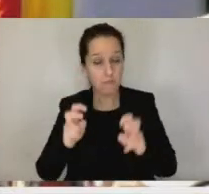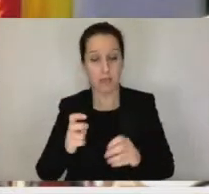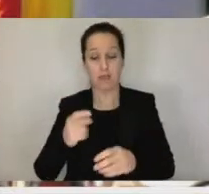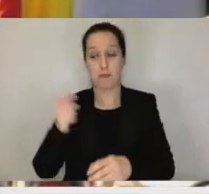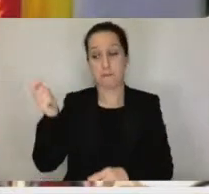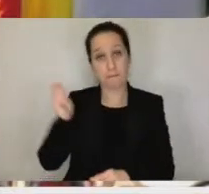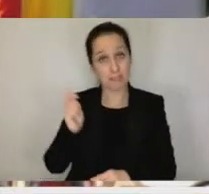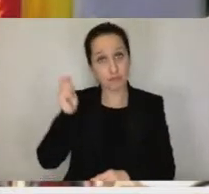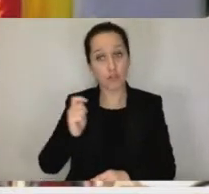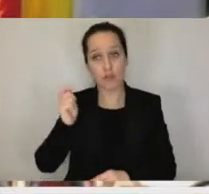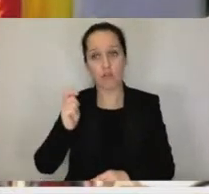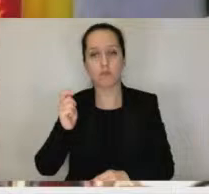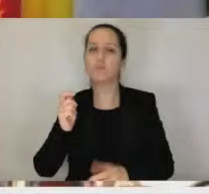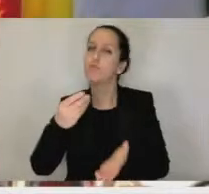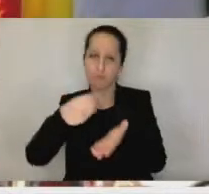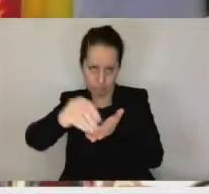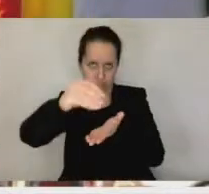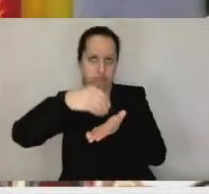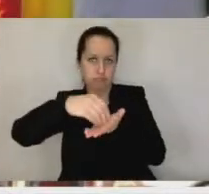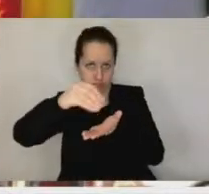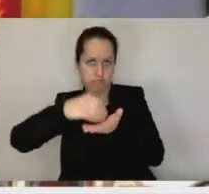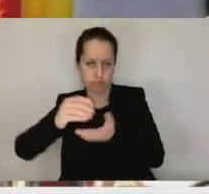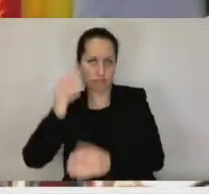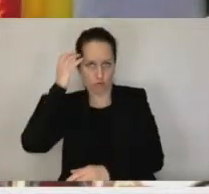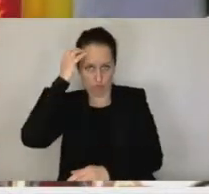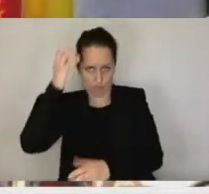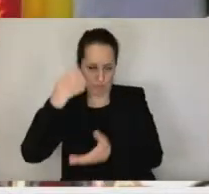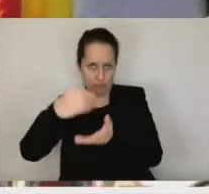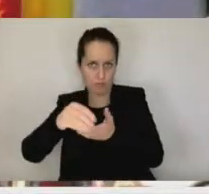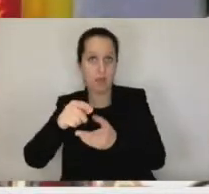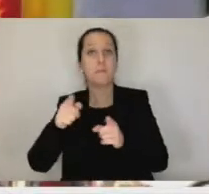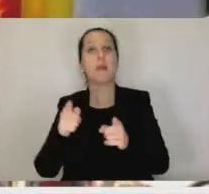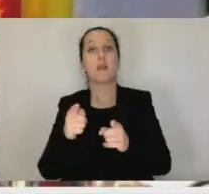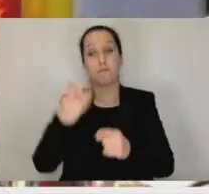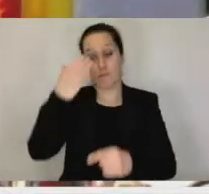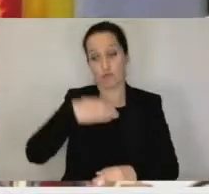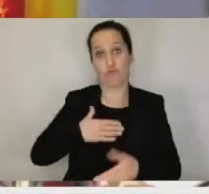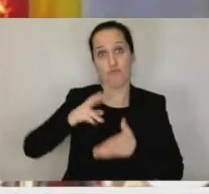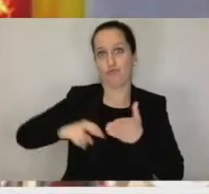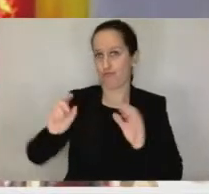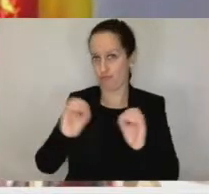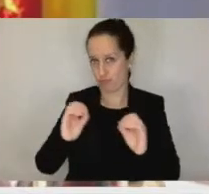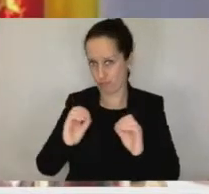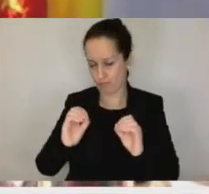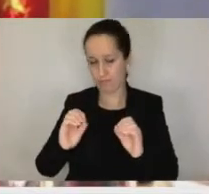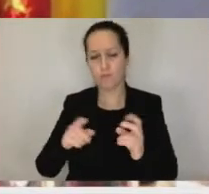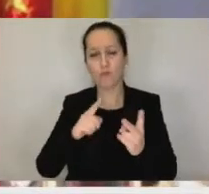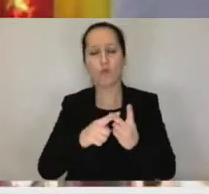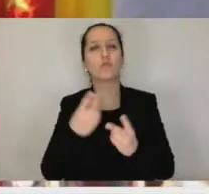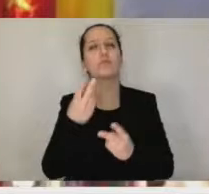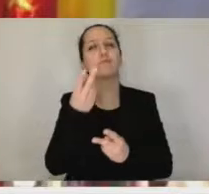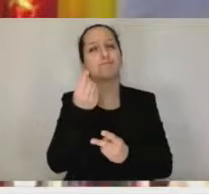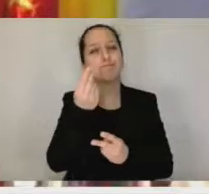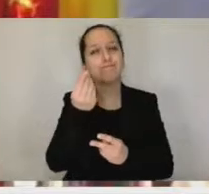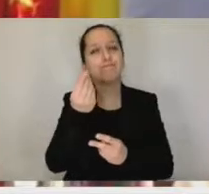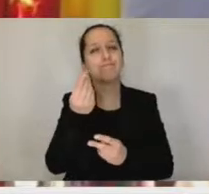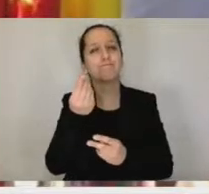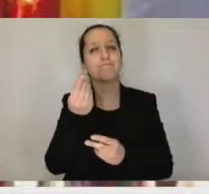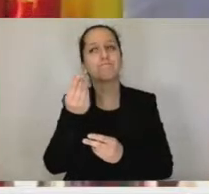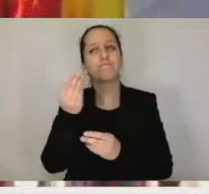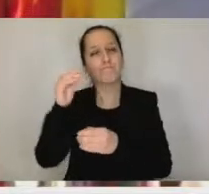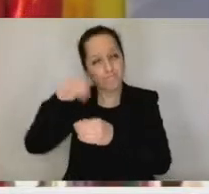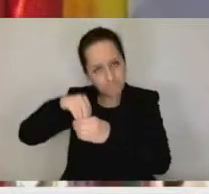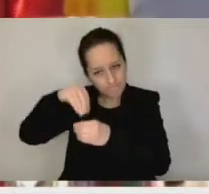obvious. Secondly, on savings, I think there is a potential route through apps and